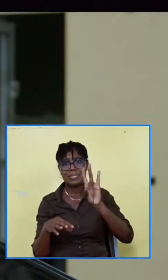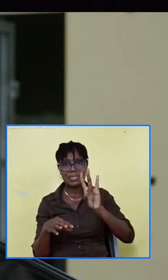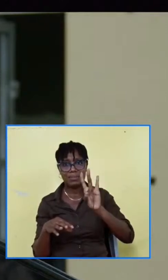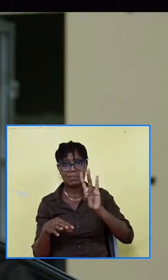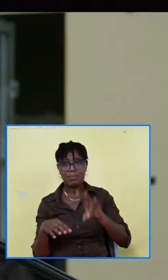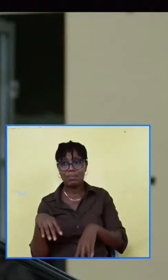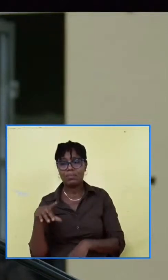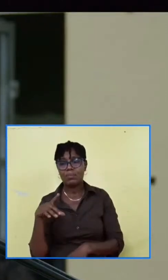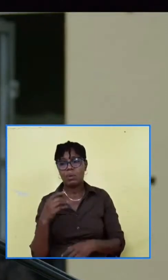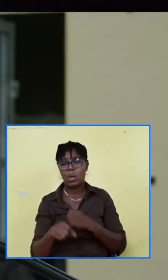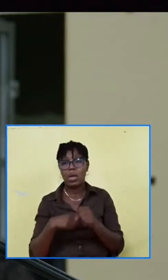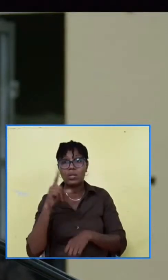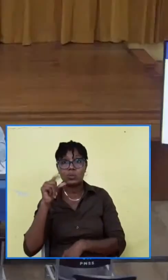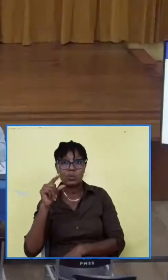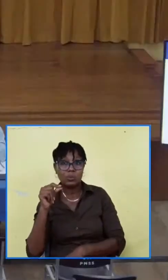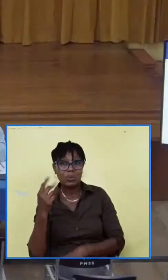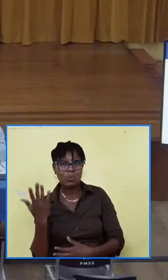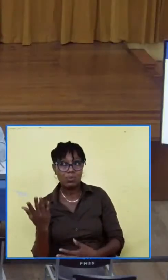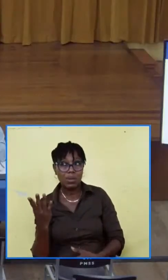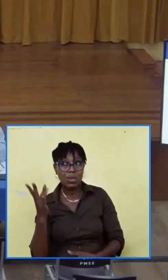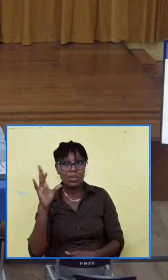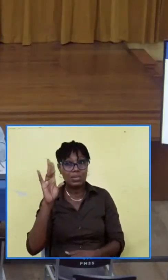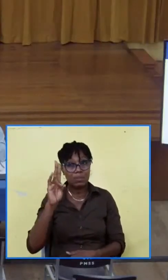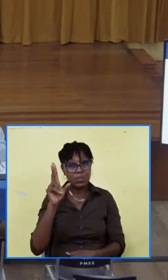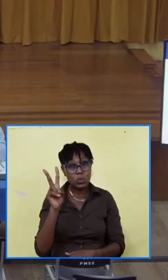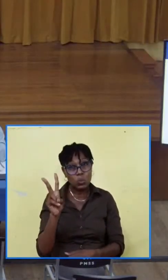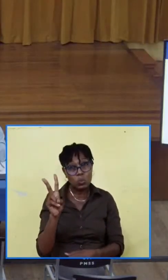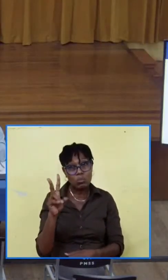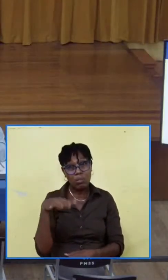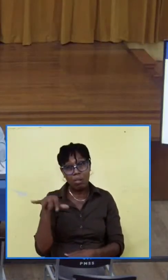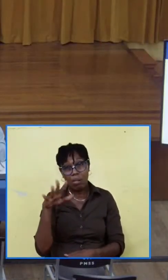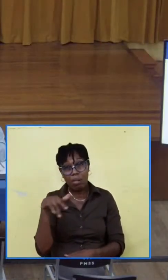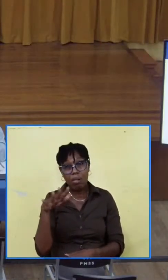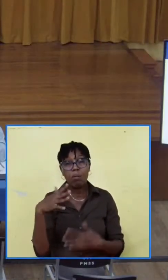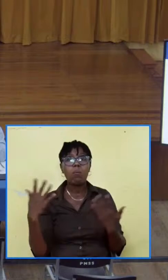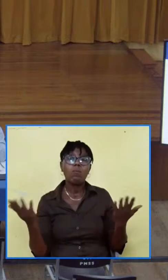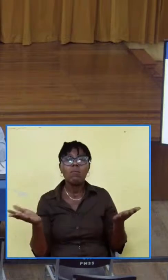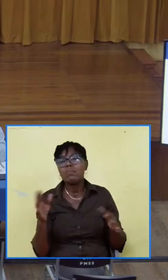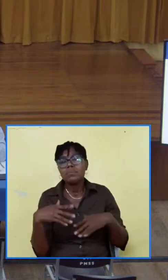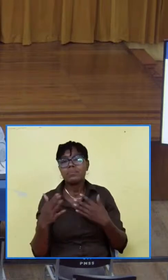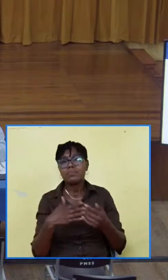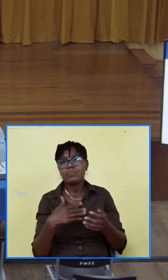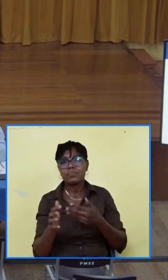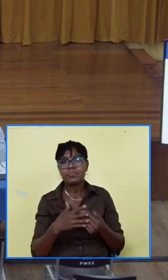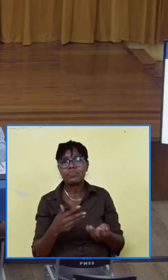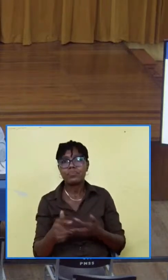2020 was 72. Yeah, somewhere around there. Anyhow, we won't